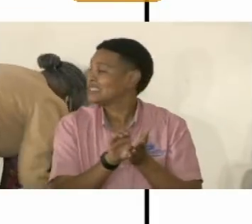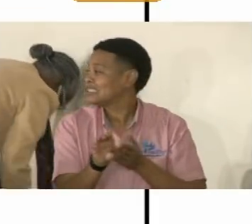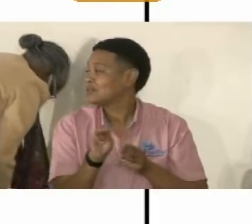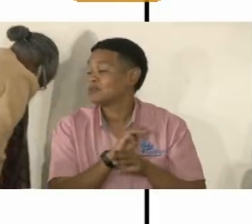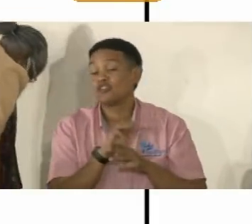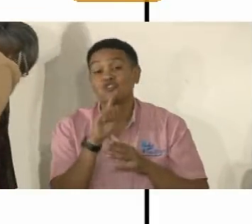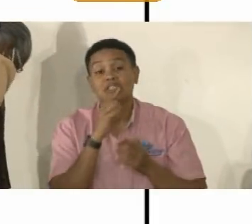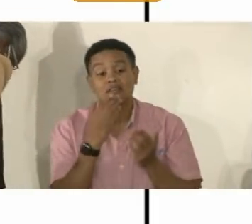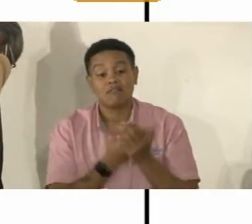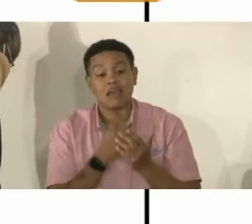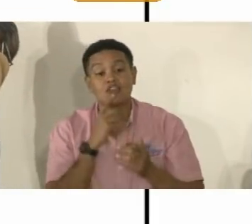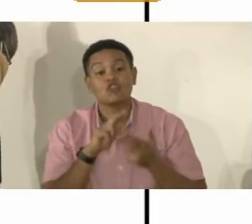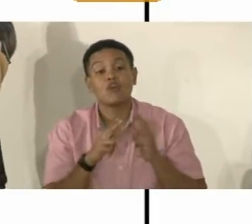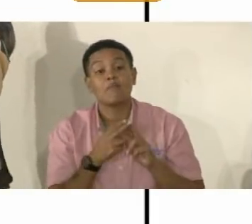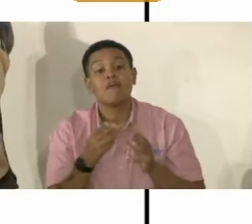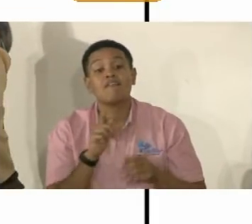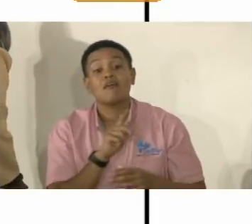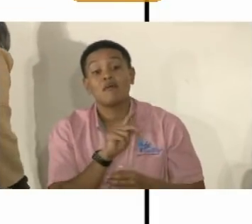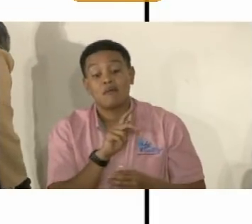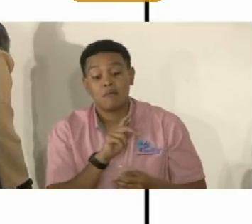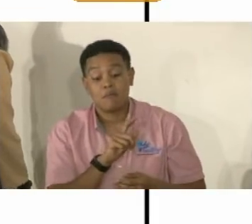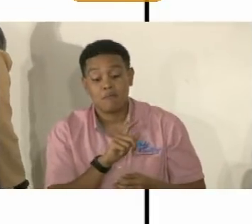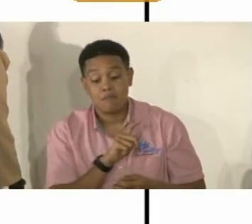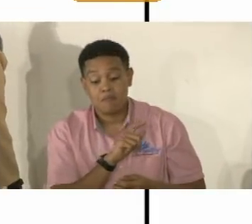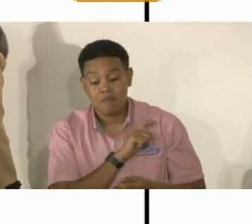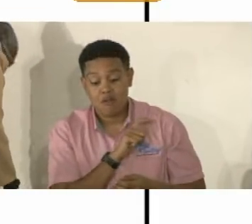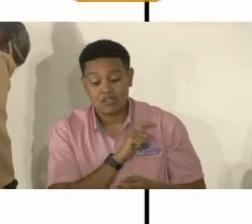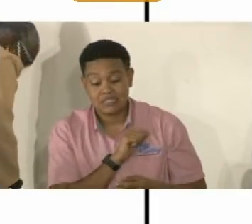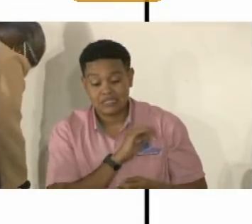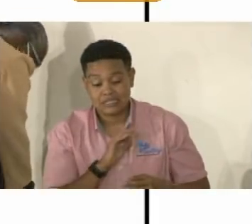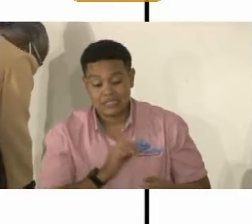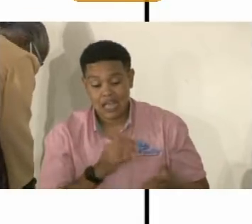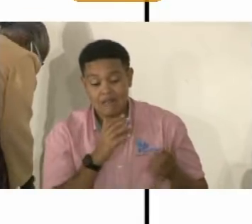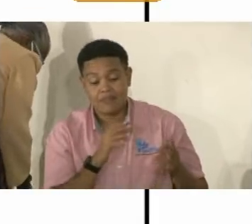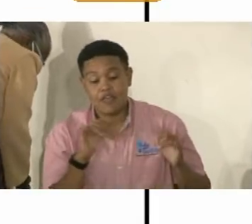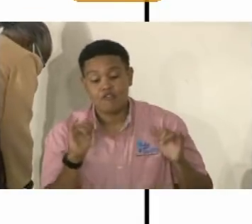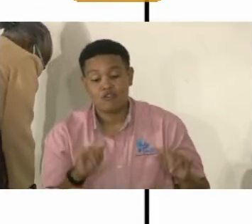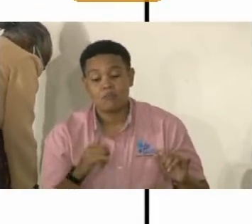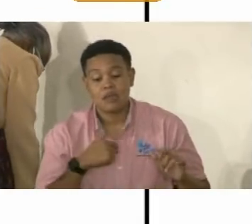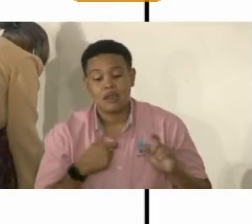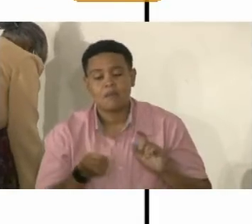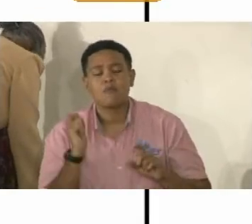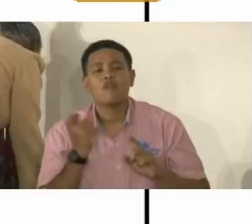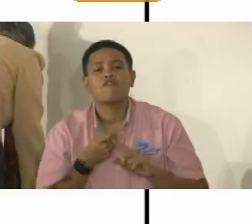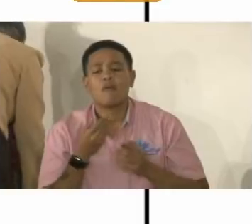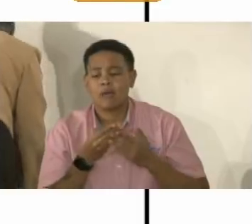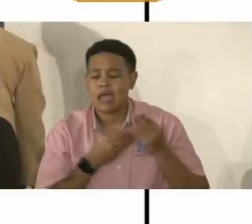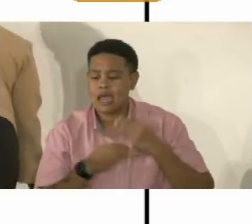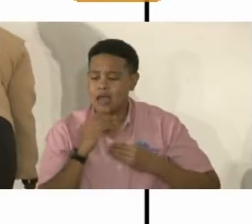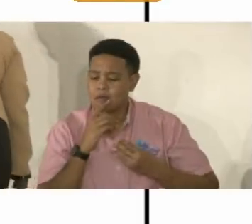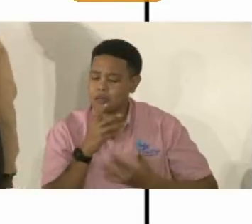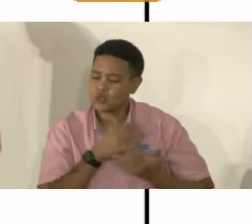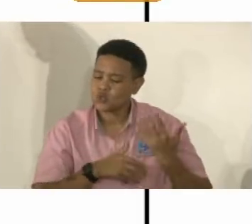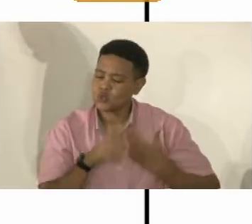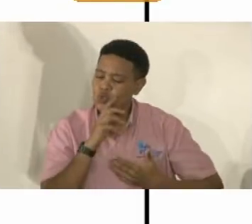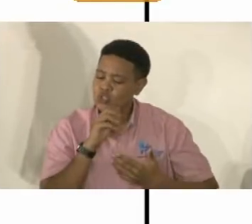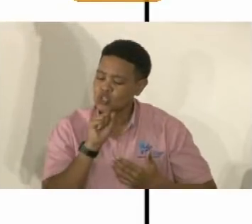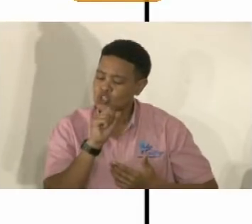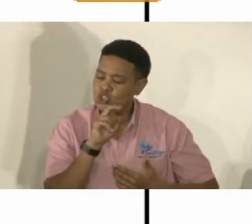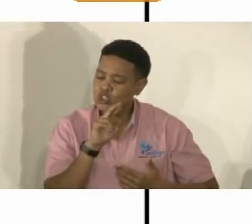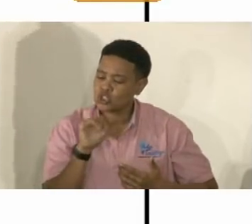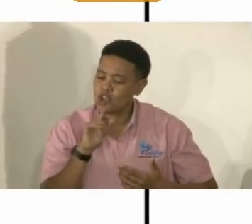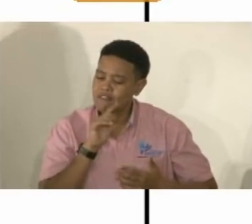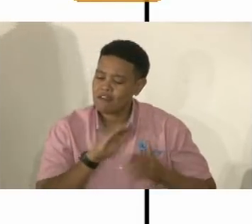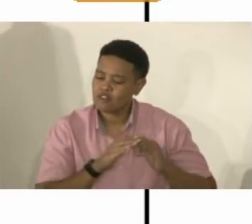fact, the number of police personnel remains, and I'm taking the figures from the Economic and Social Survey of Jamaica, so it's